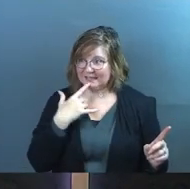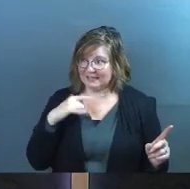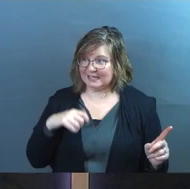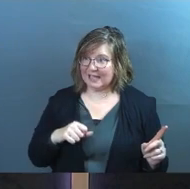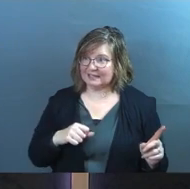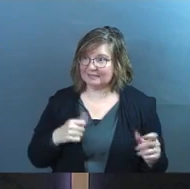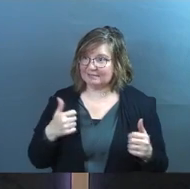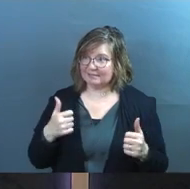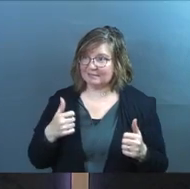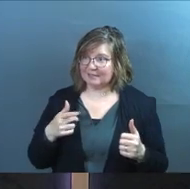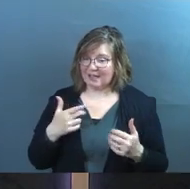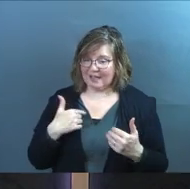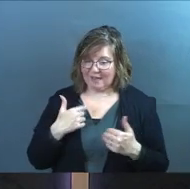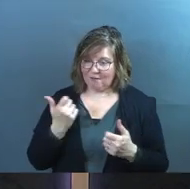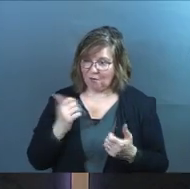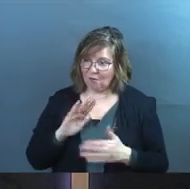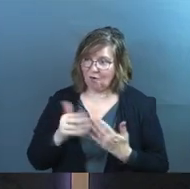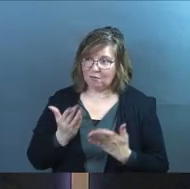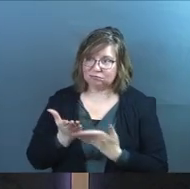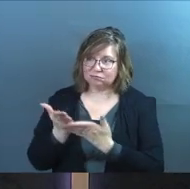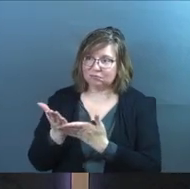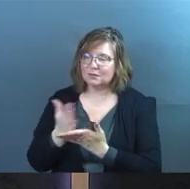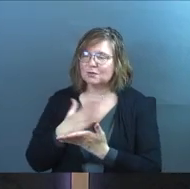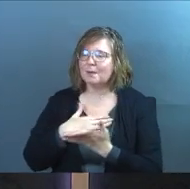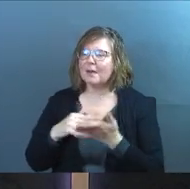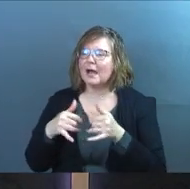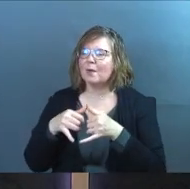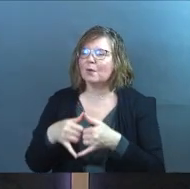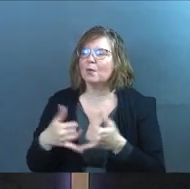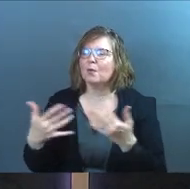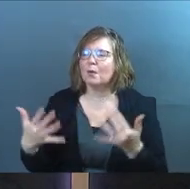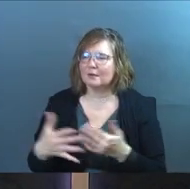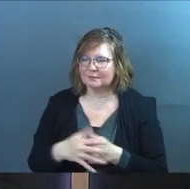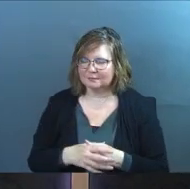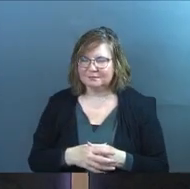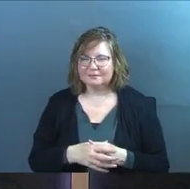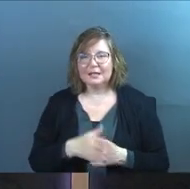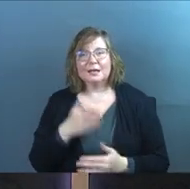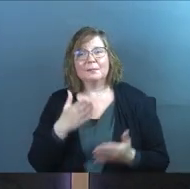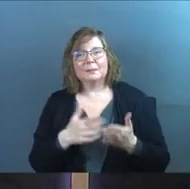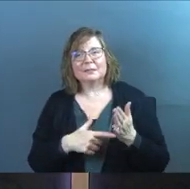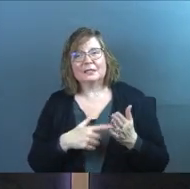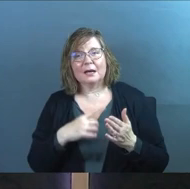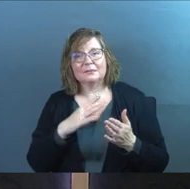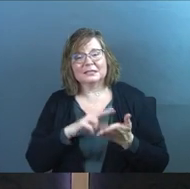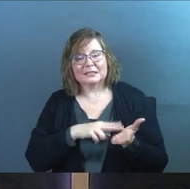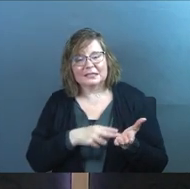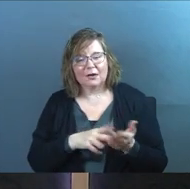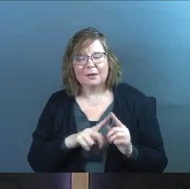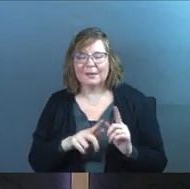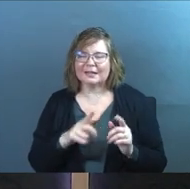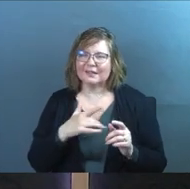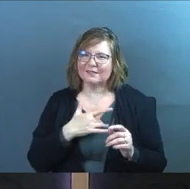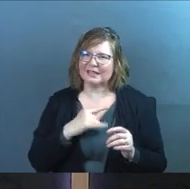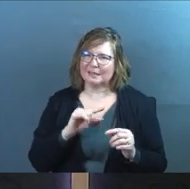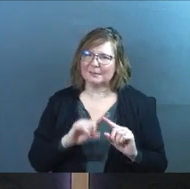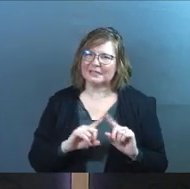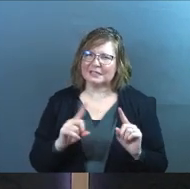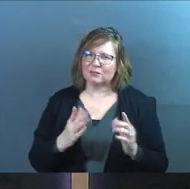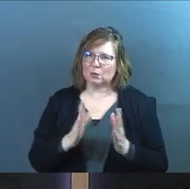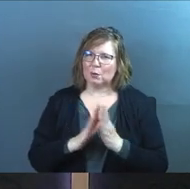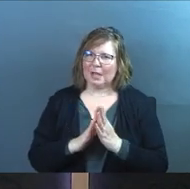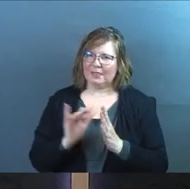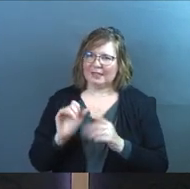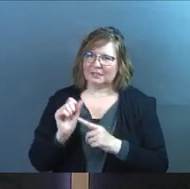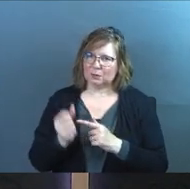yes. You have it all. What's my reward?" You know? It's like maybe there's some sincerity in there, but it's like, but it does feel a little bit different to